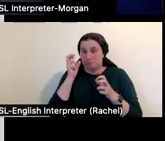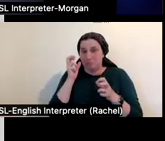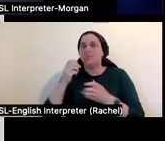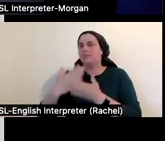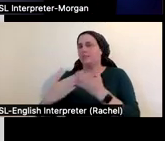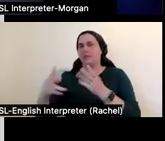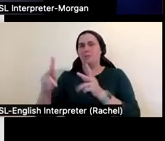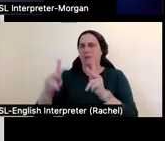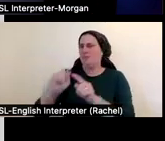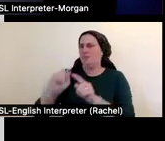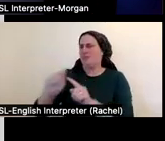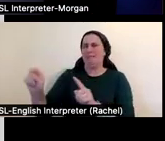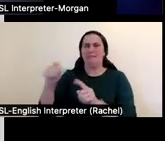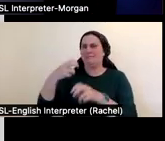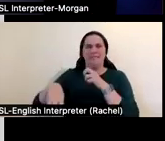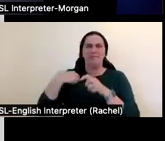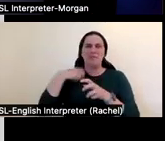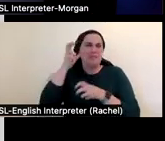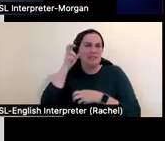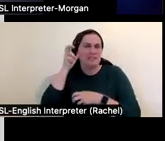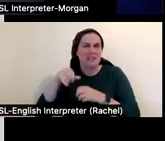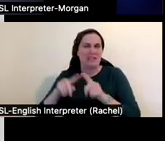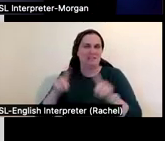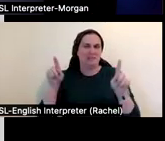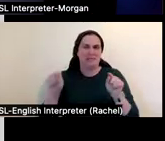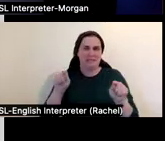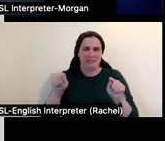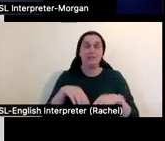hear it. And then you have the U, Ü.